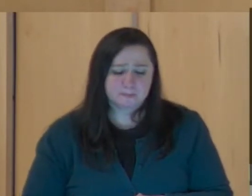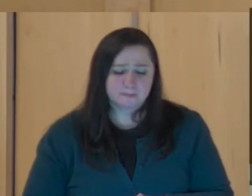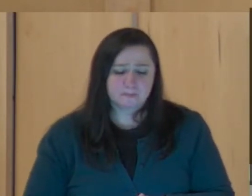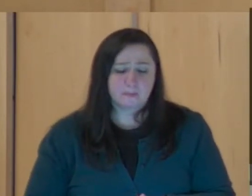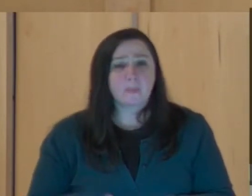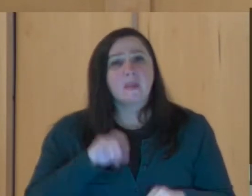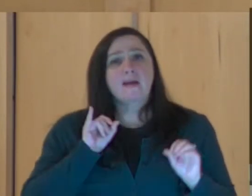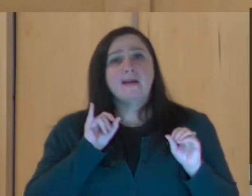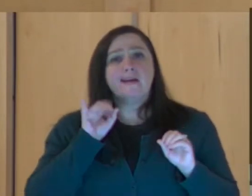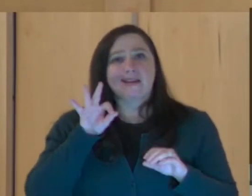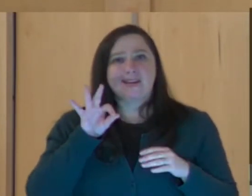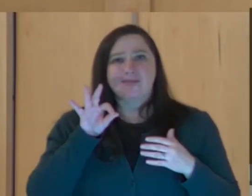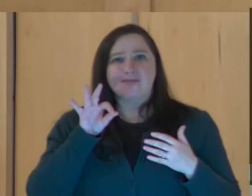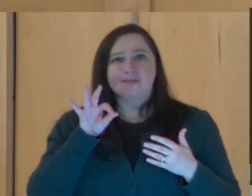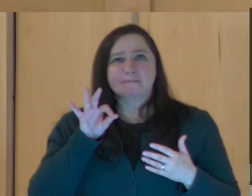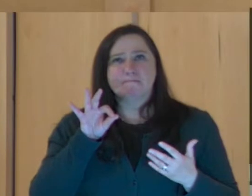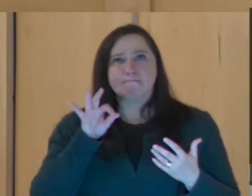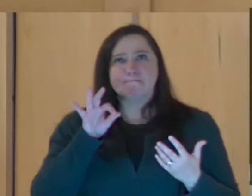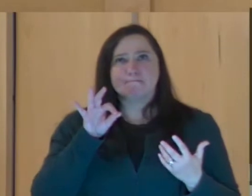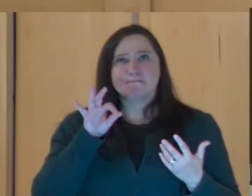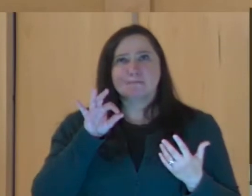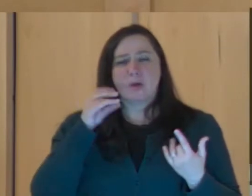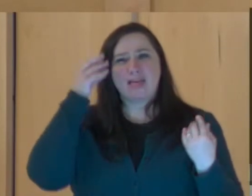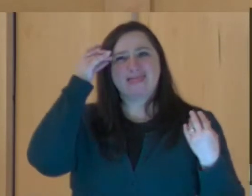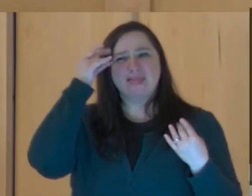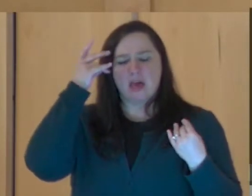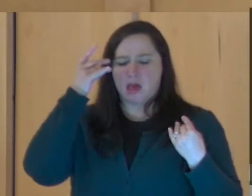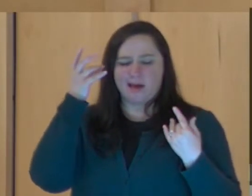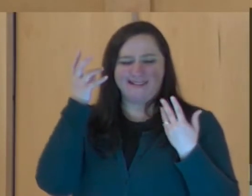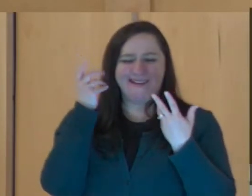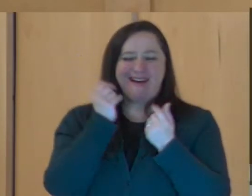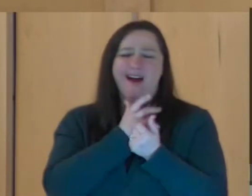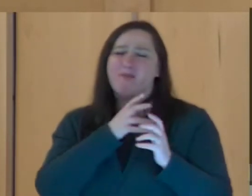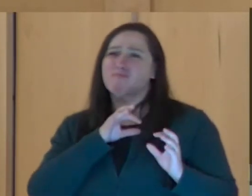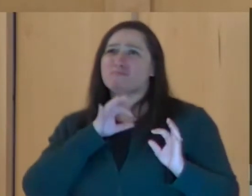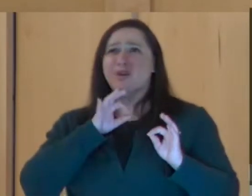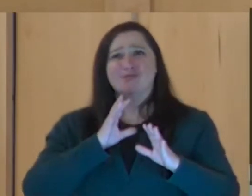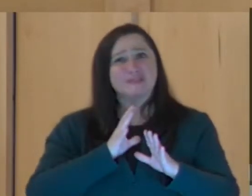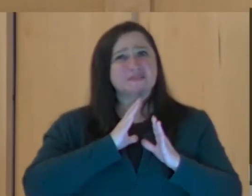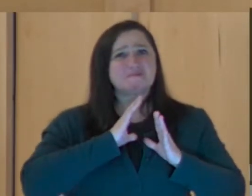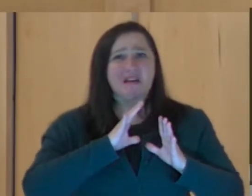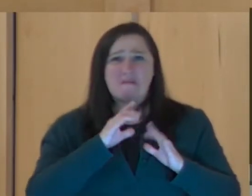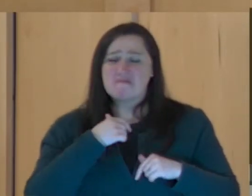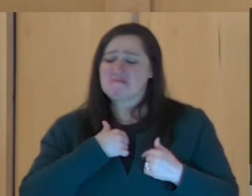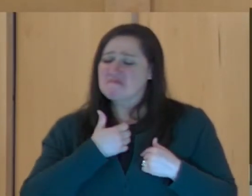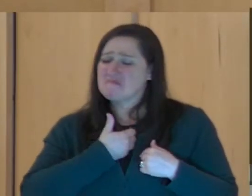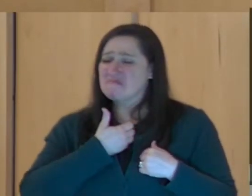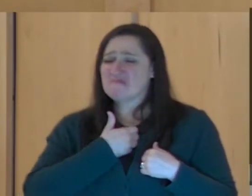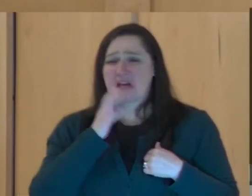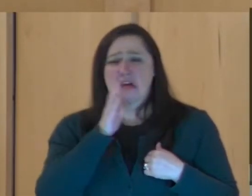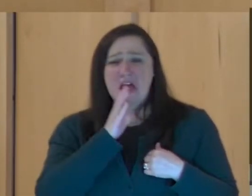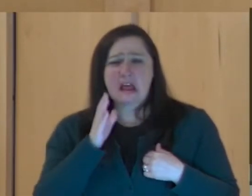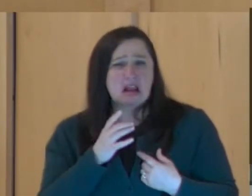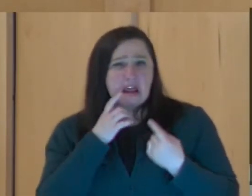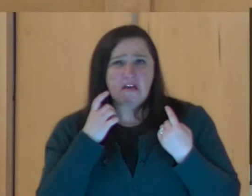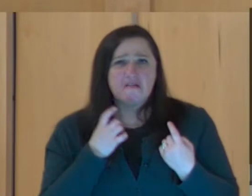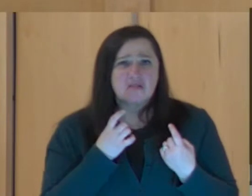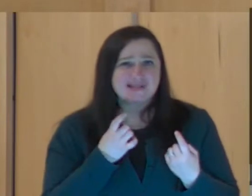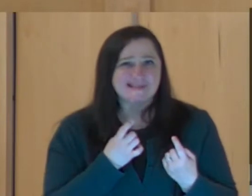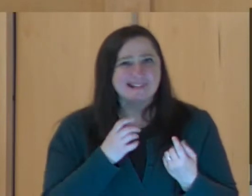If we would ever deceive ourselves into thinking that everything is perfectly fine, there's no sin in our lives, we'd be lying, we'd be